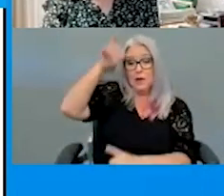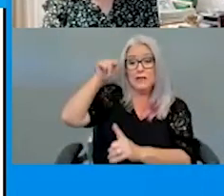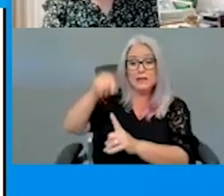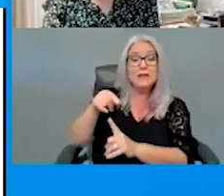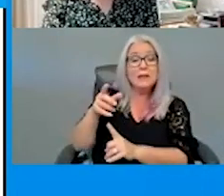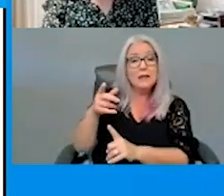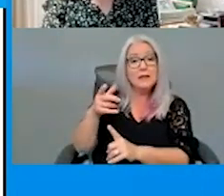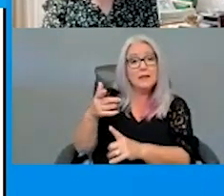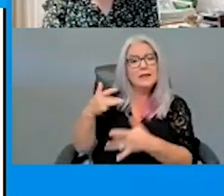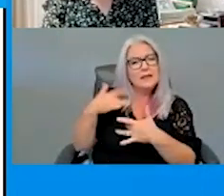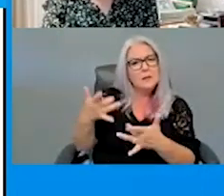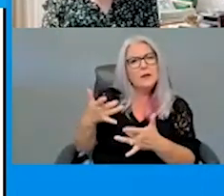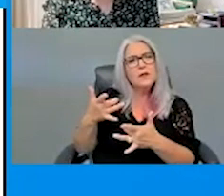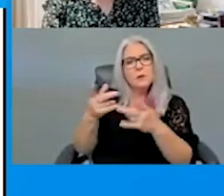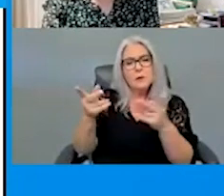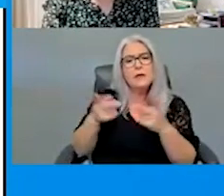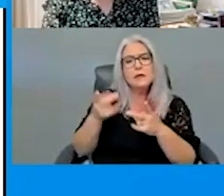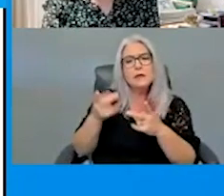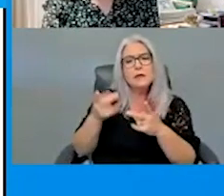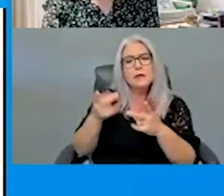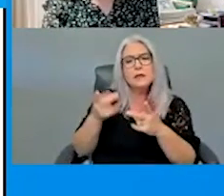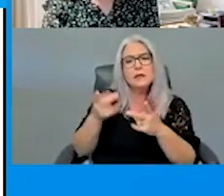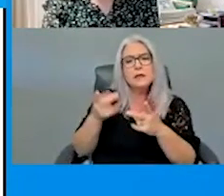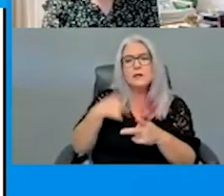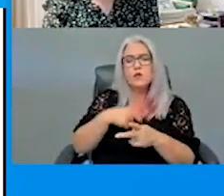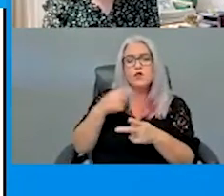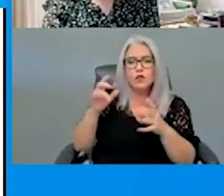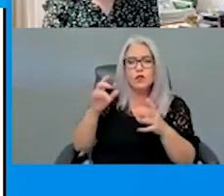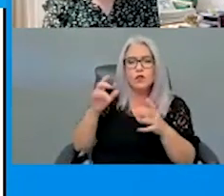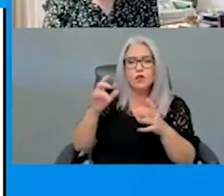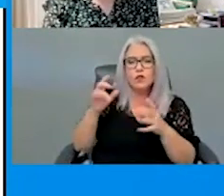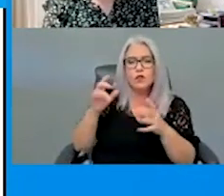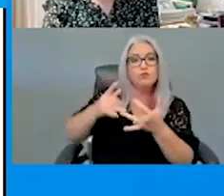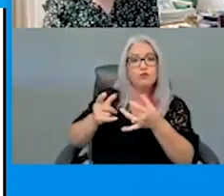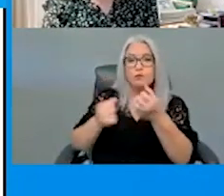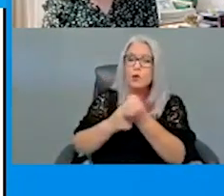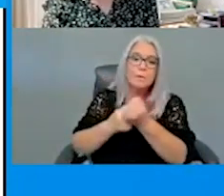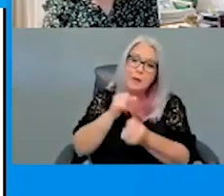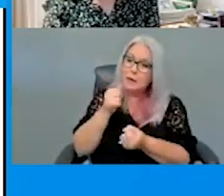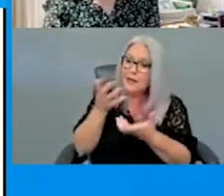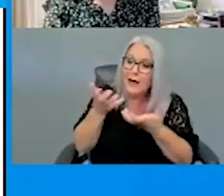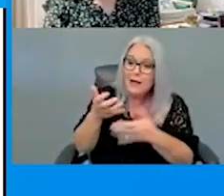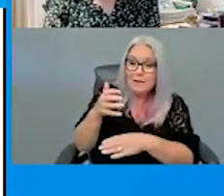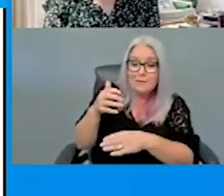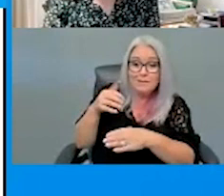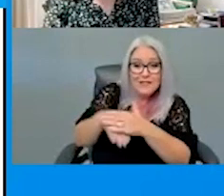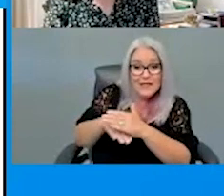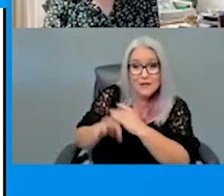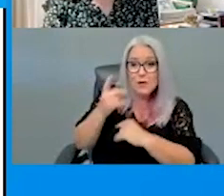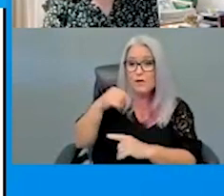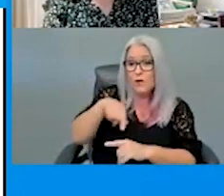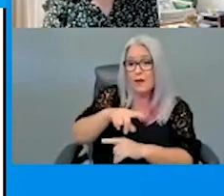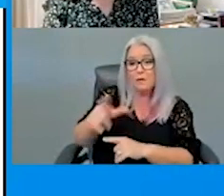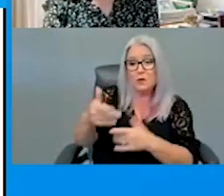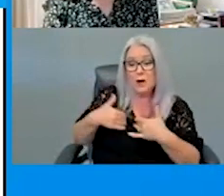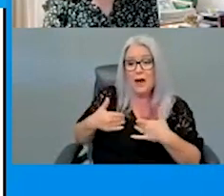that you might access social support may not be accessible to parents with disabilities. So those may not be options for them to get